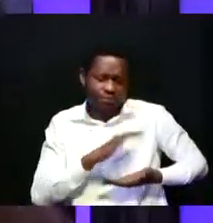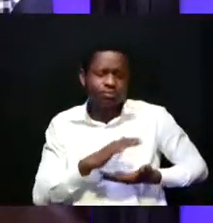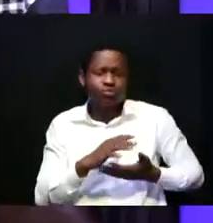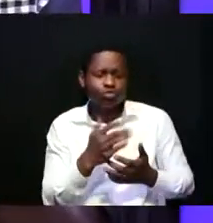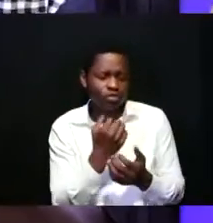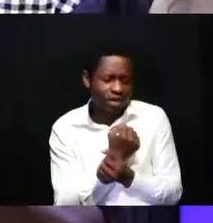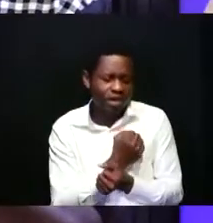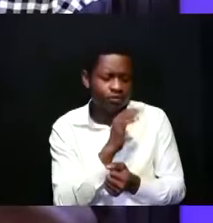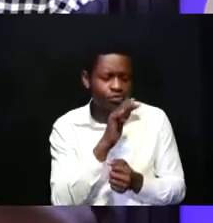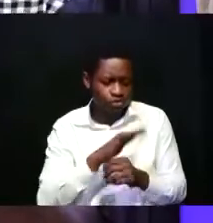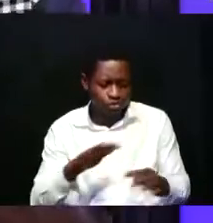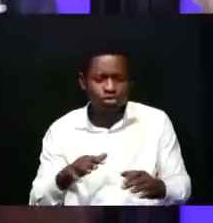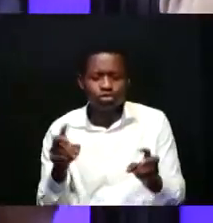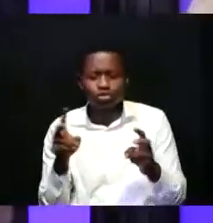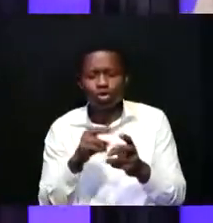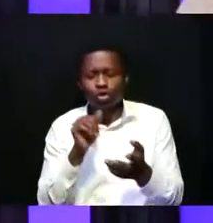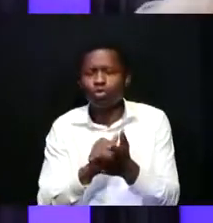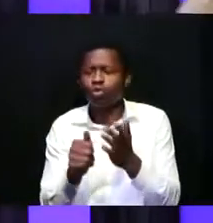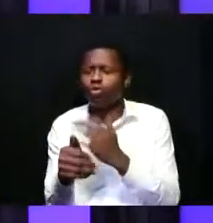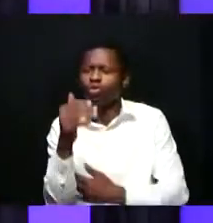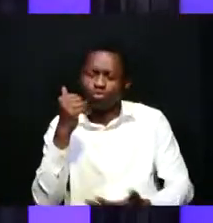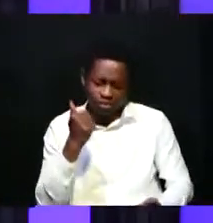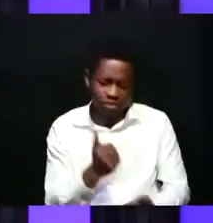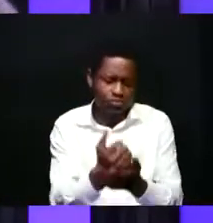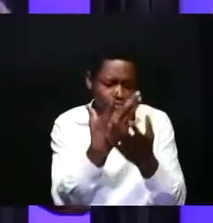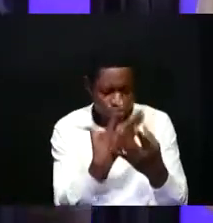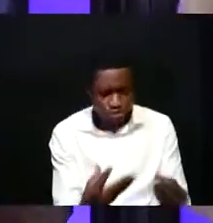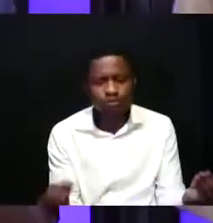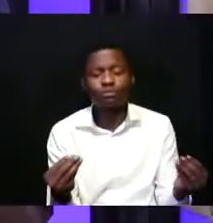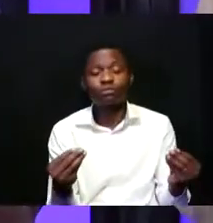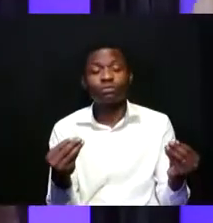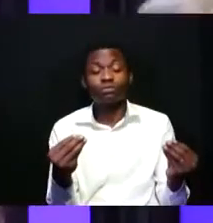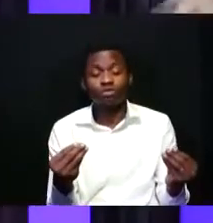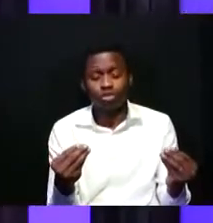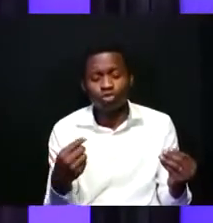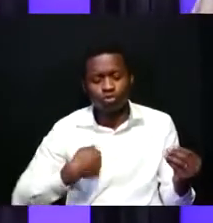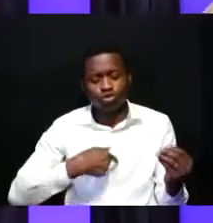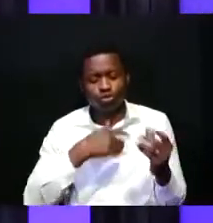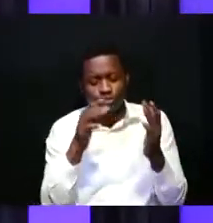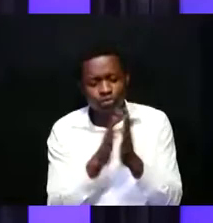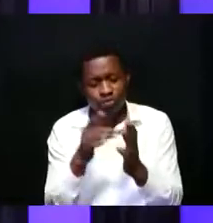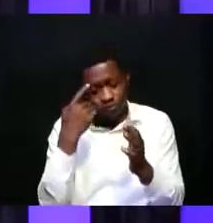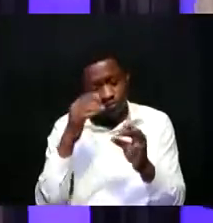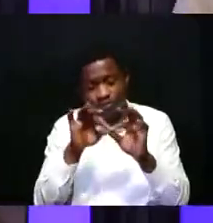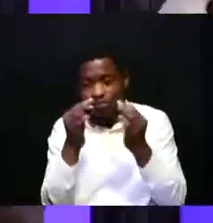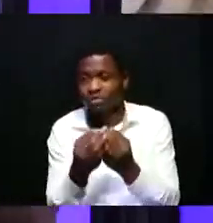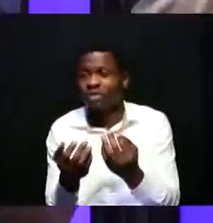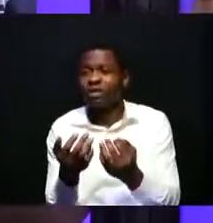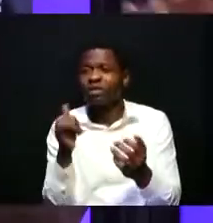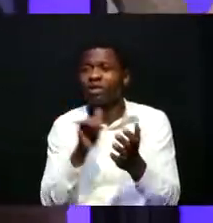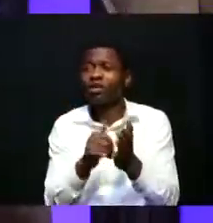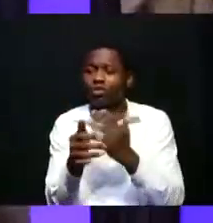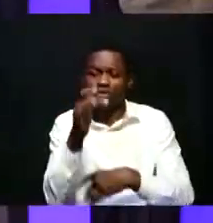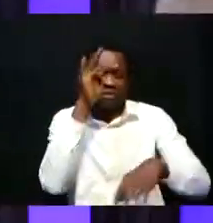is impossible for the Lord to do. And therefore, as we lift up intercessory prayer, may the Lord touch the hearts of